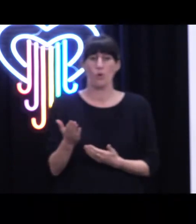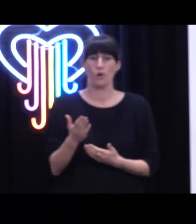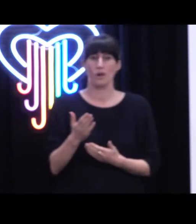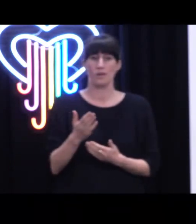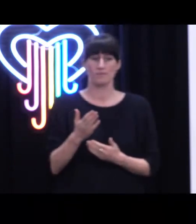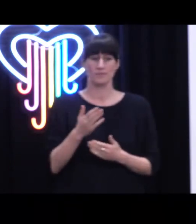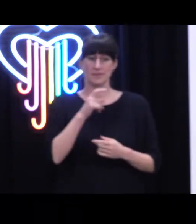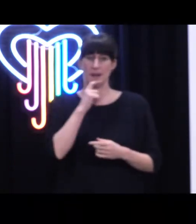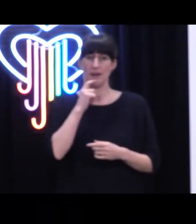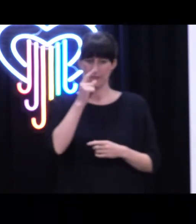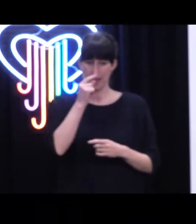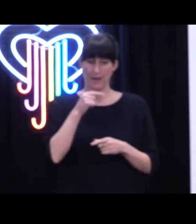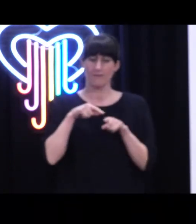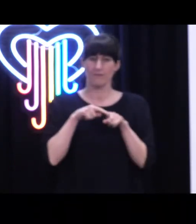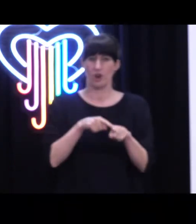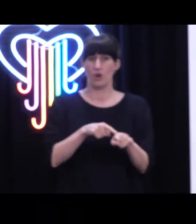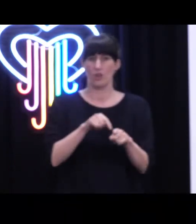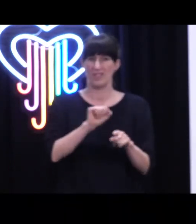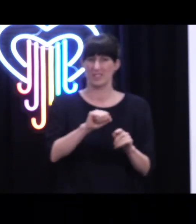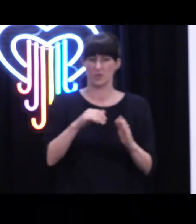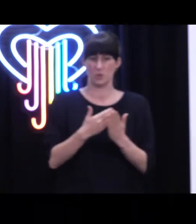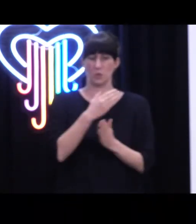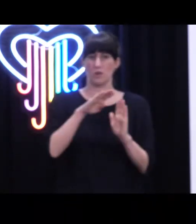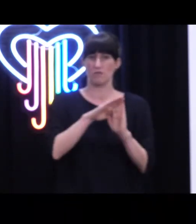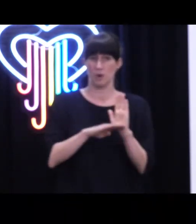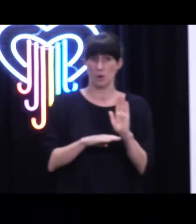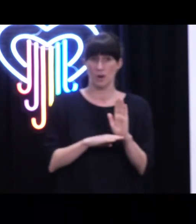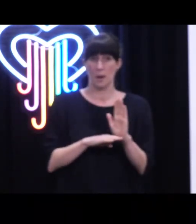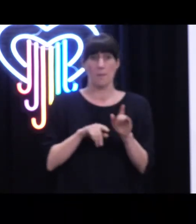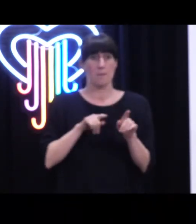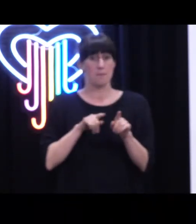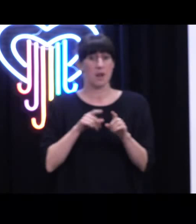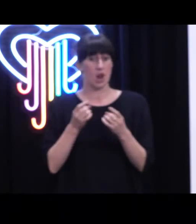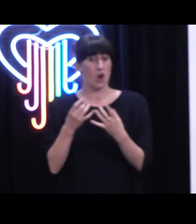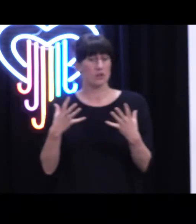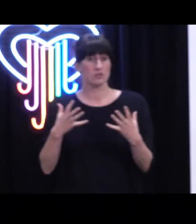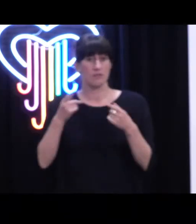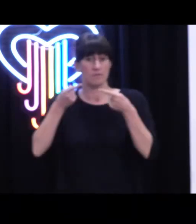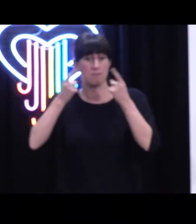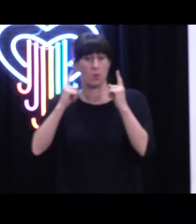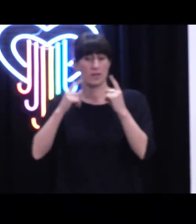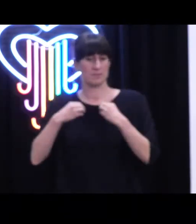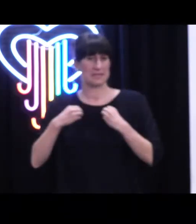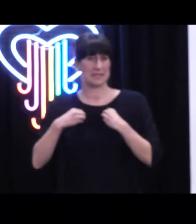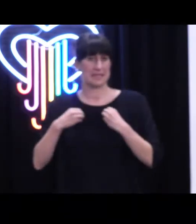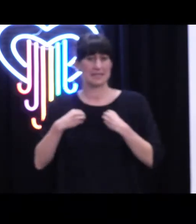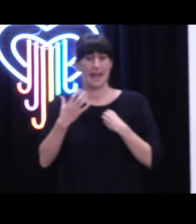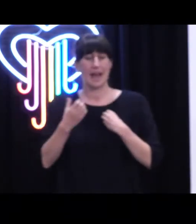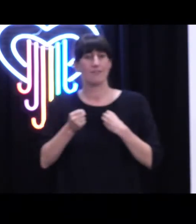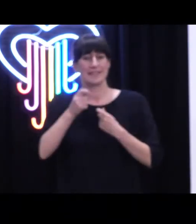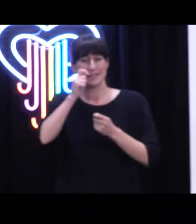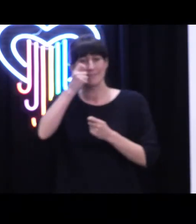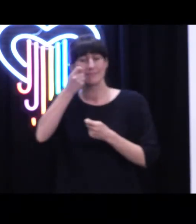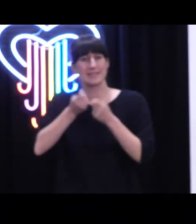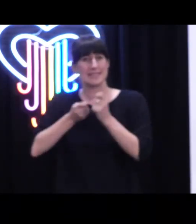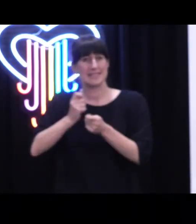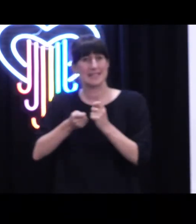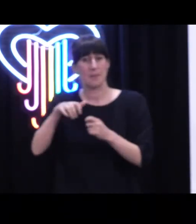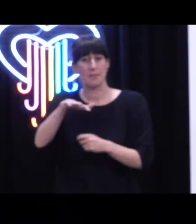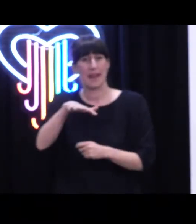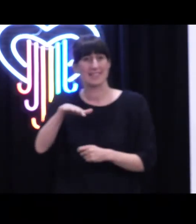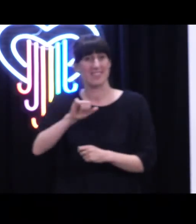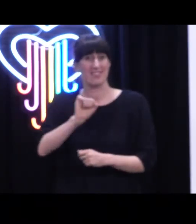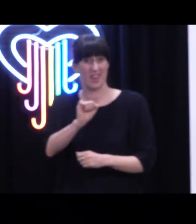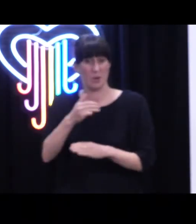the requirements. Many employers have made arrangements for on-site testing. And those who need to get tested, if it's not on-site at your place